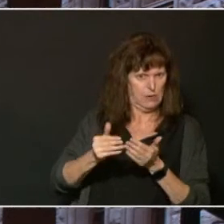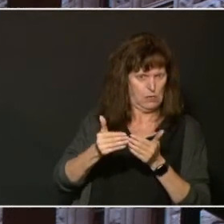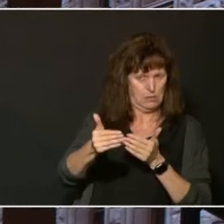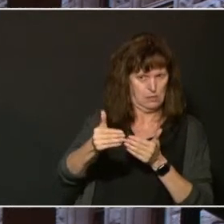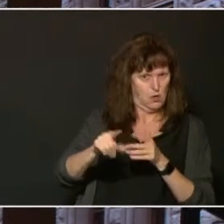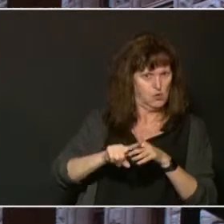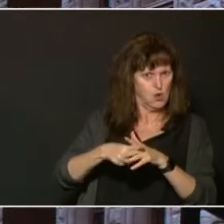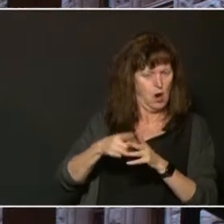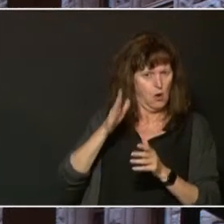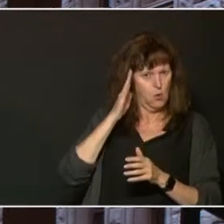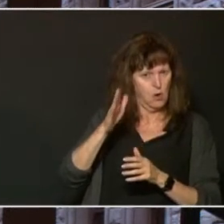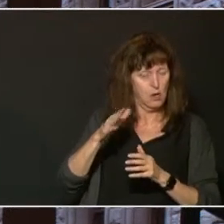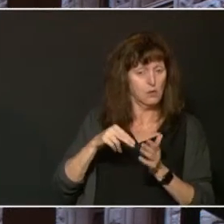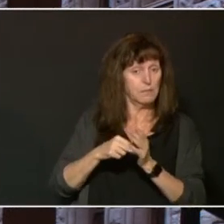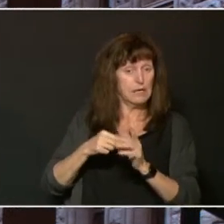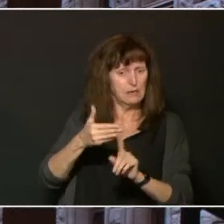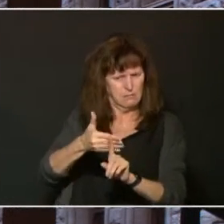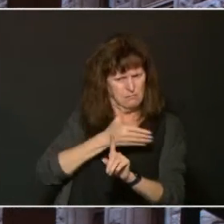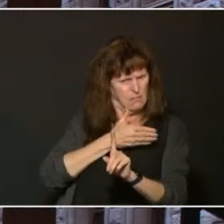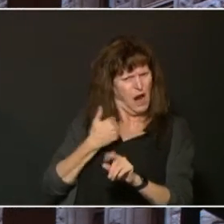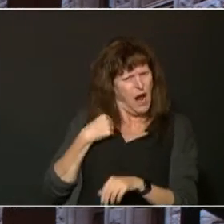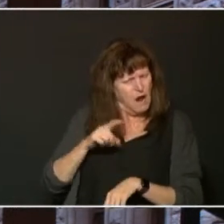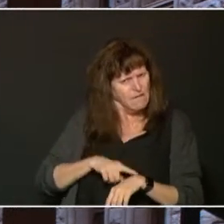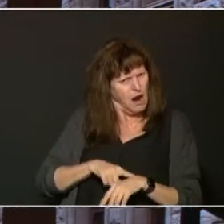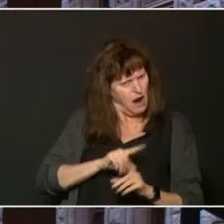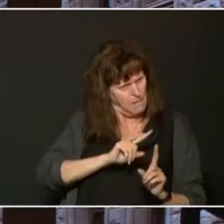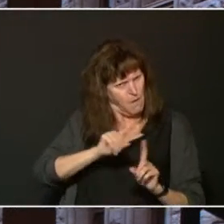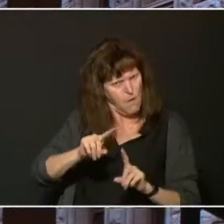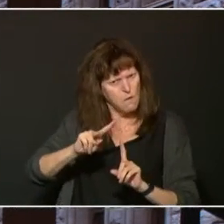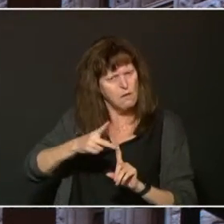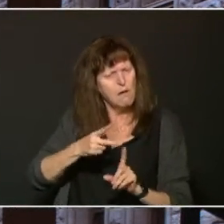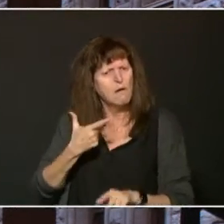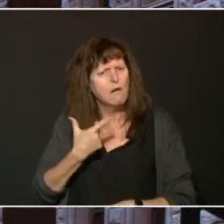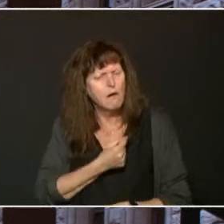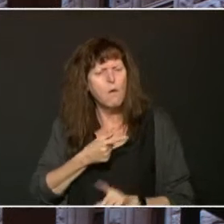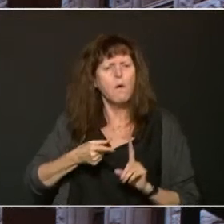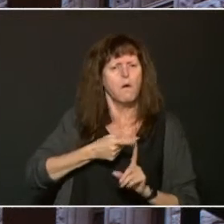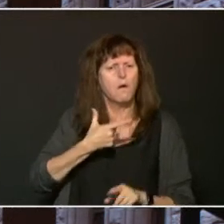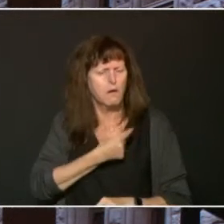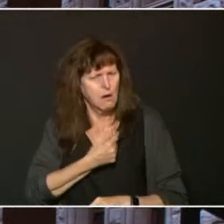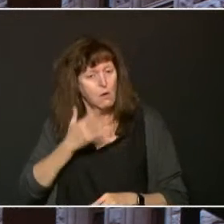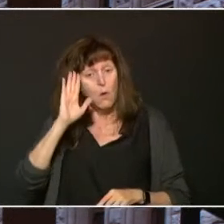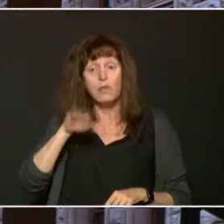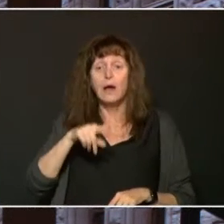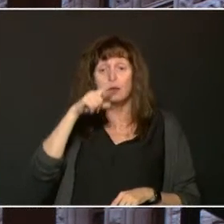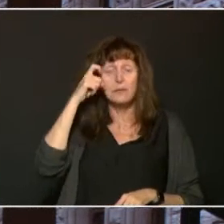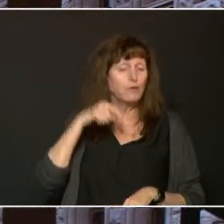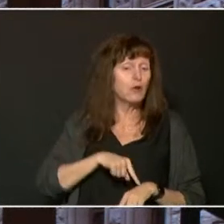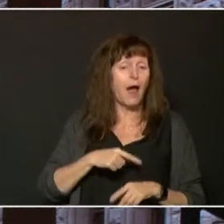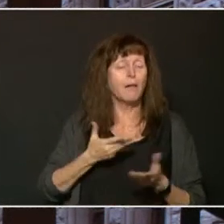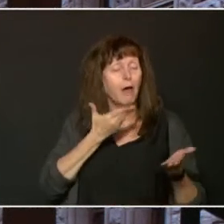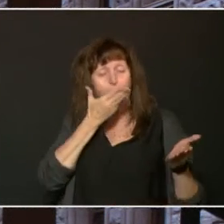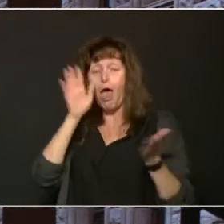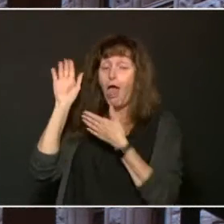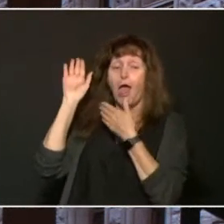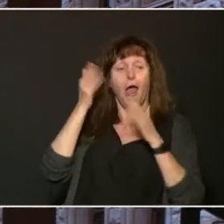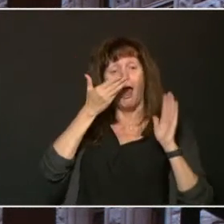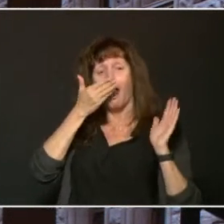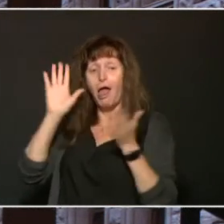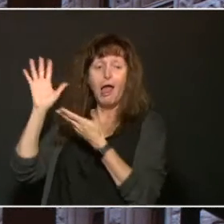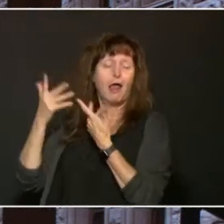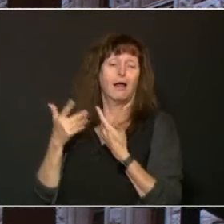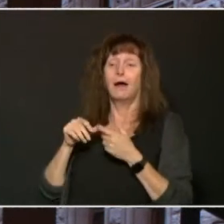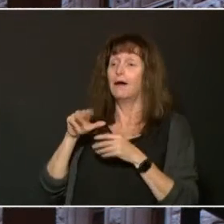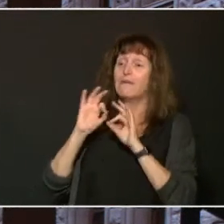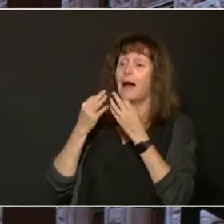doses. And we know summer also distracts, and there's other pressing issues for families. This